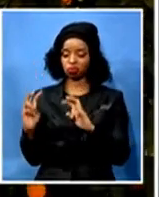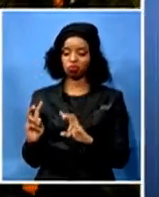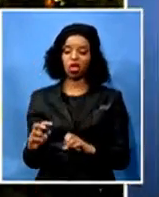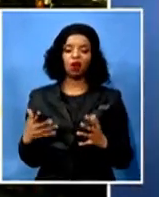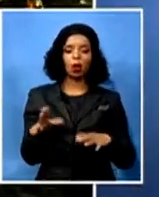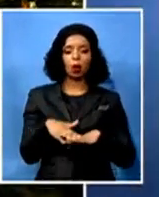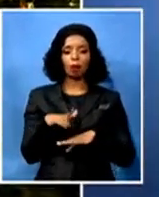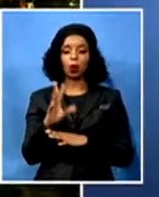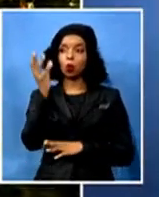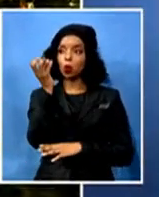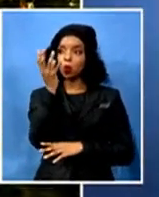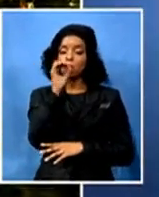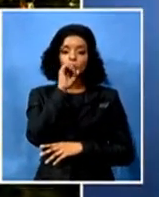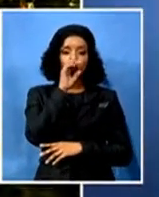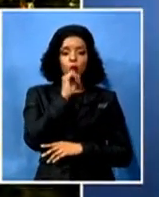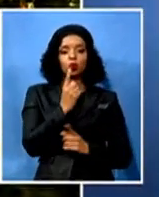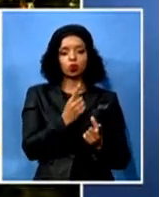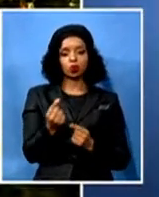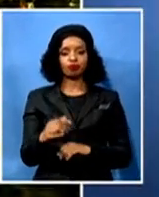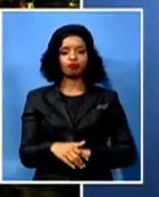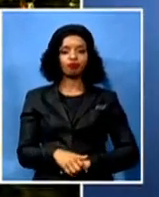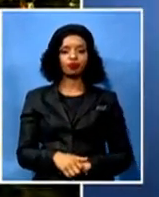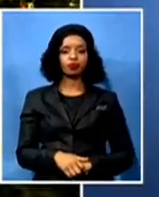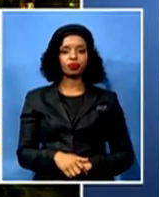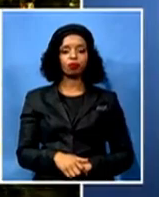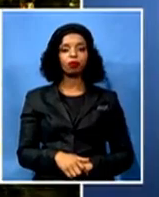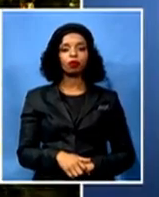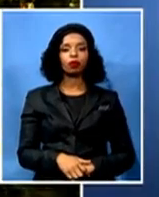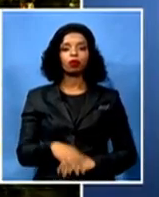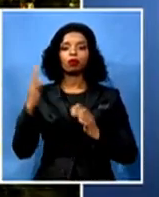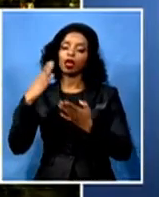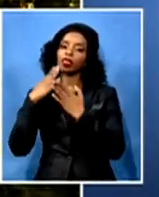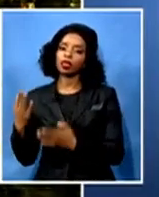Thank you, Katlego Nyoni, there reporting to us from Tzaneen.